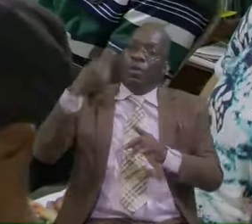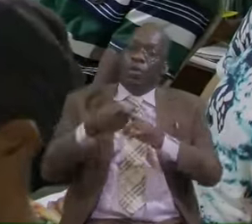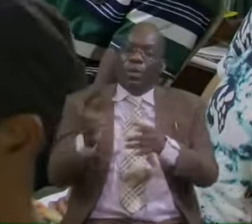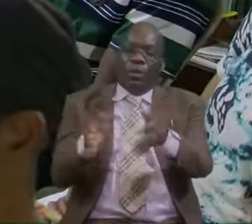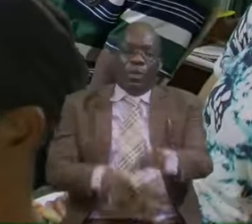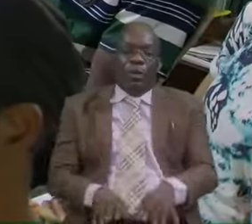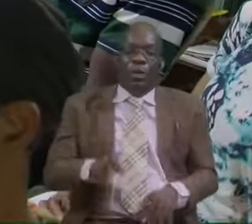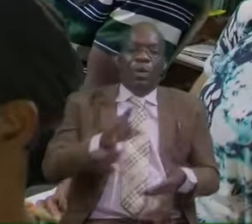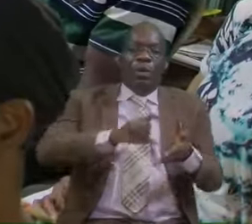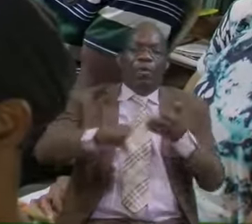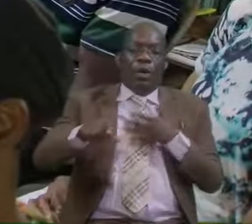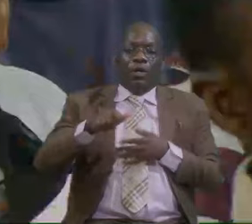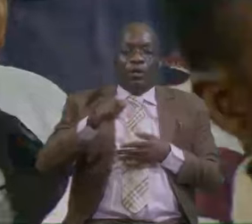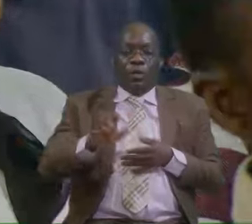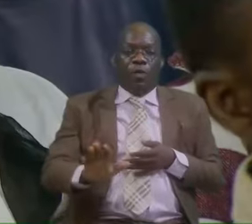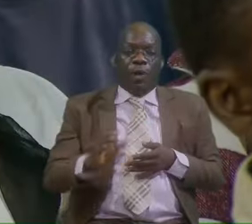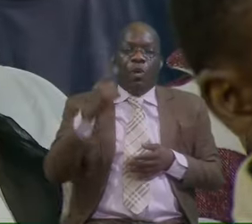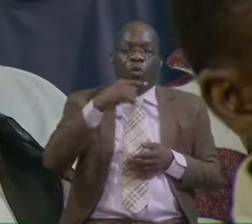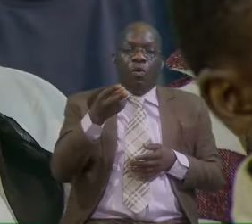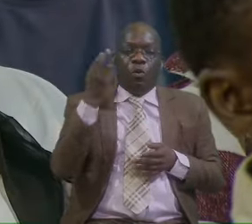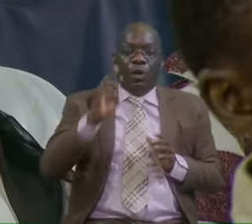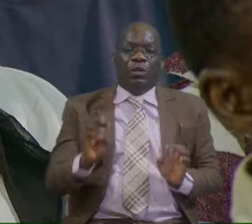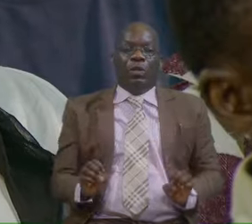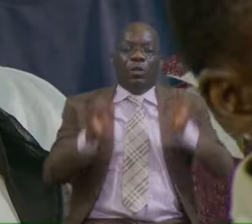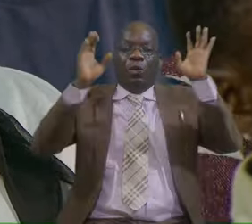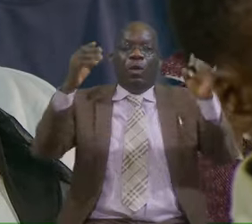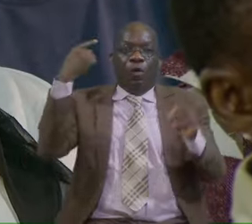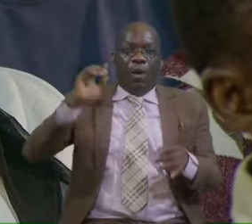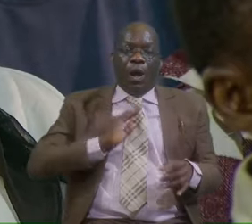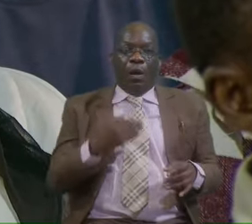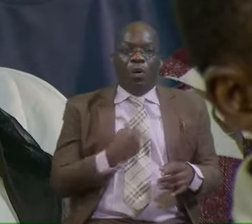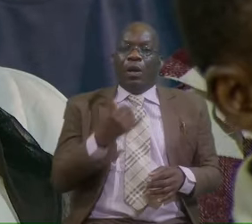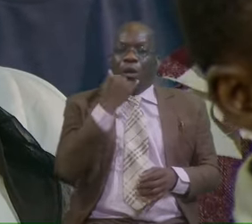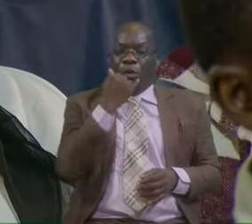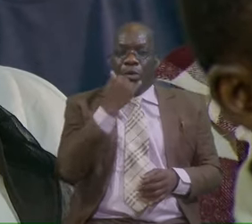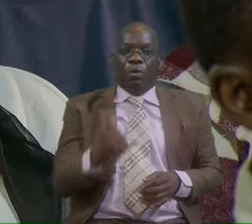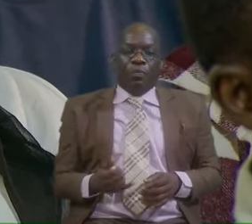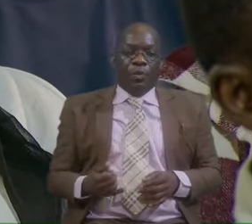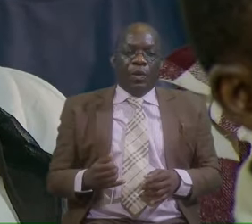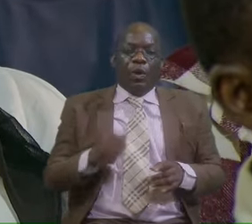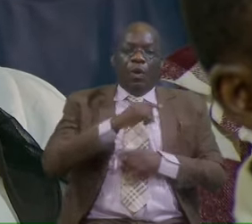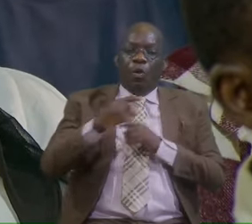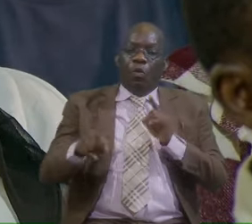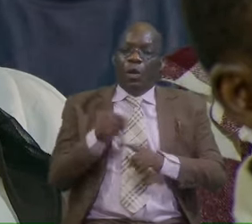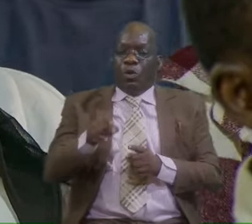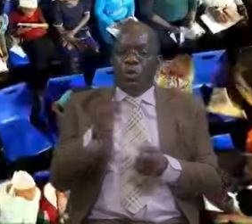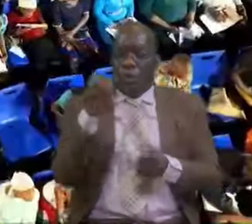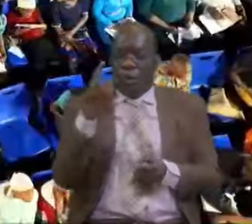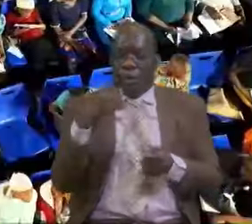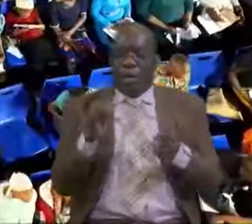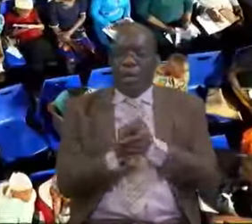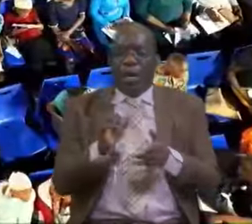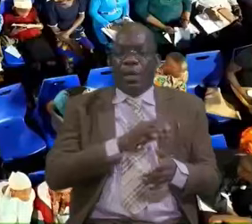verse 25, who was delivered for our offenses. When you understand that Christ, the